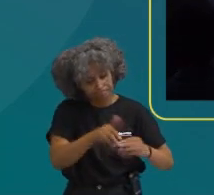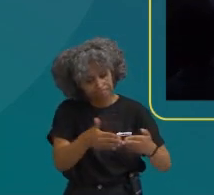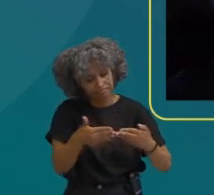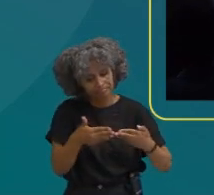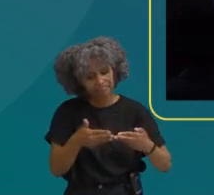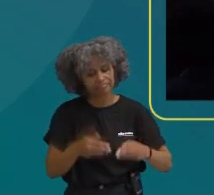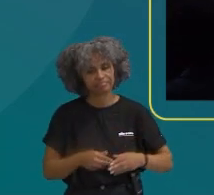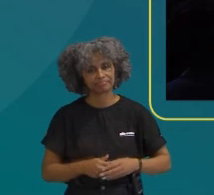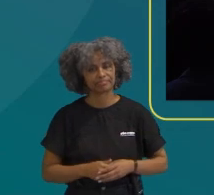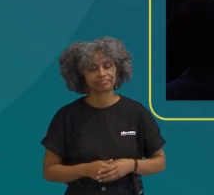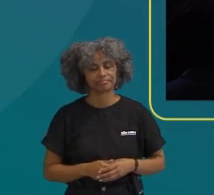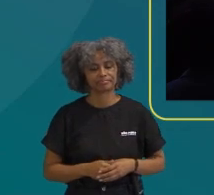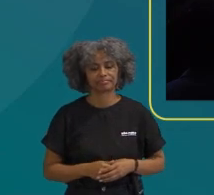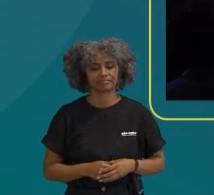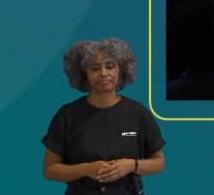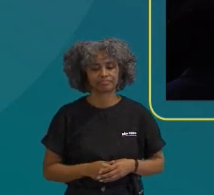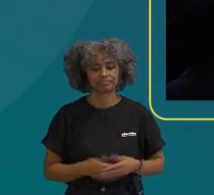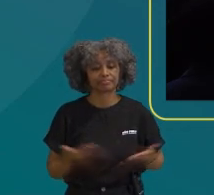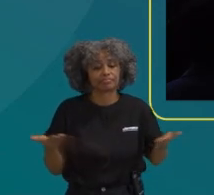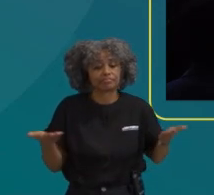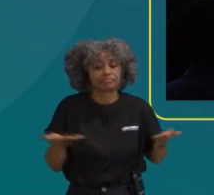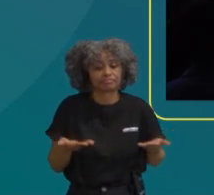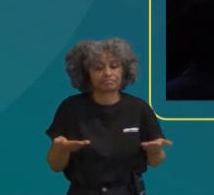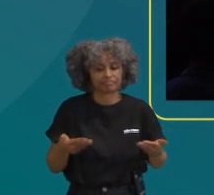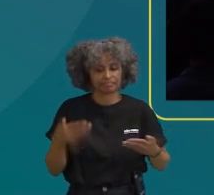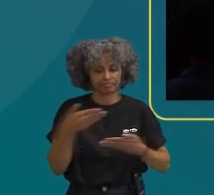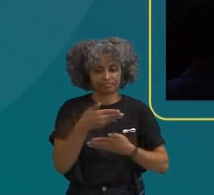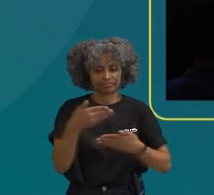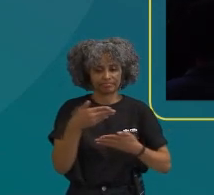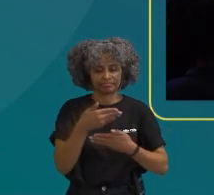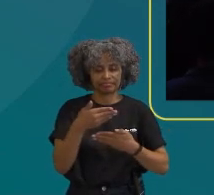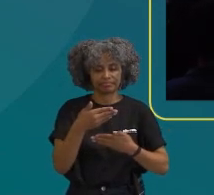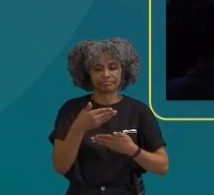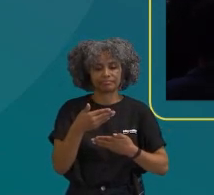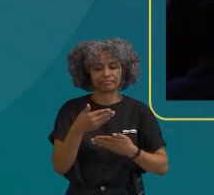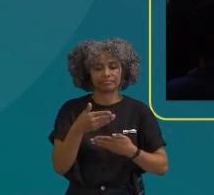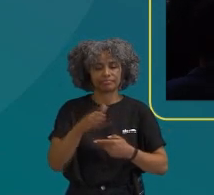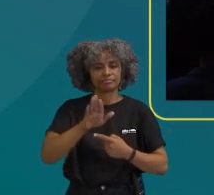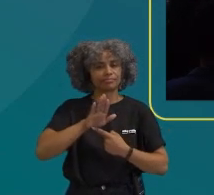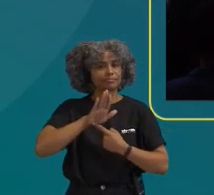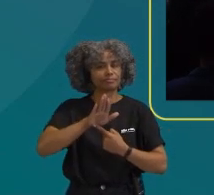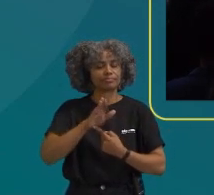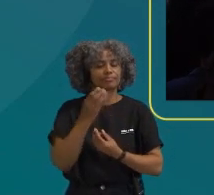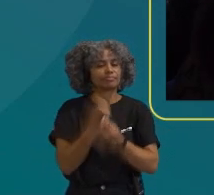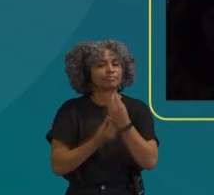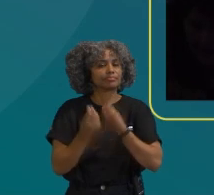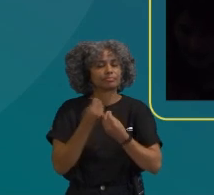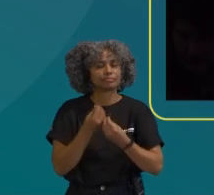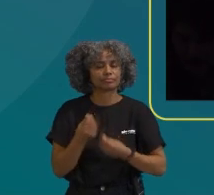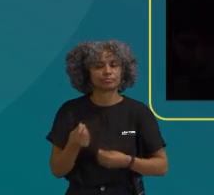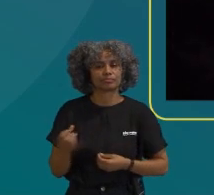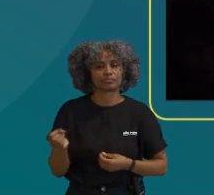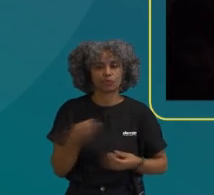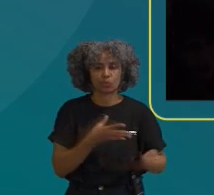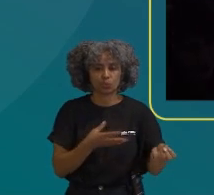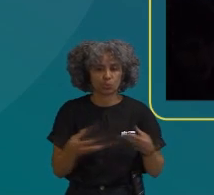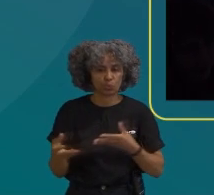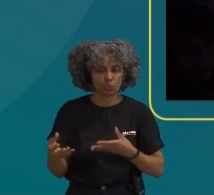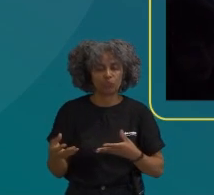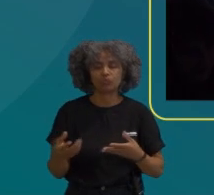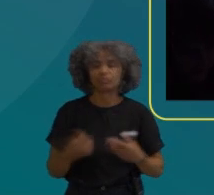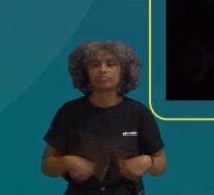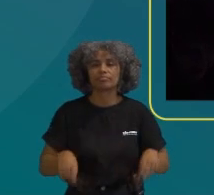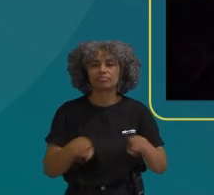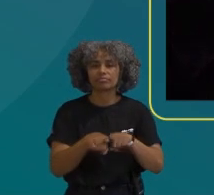All right. So this panel, as I said, we're going to talk about innovation. And we're going to start with His